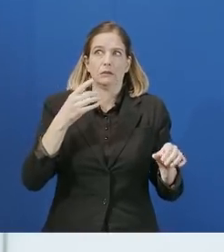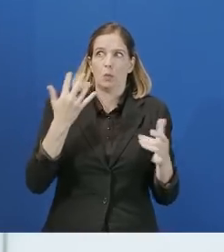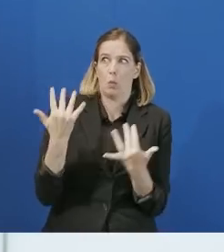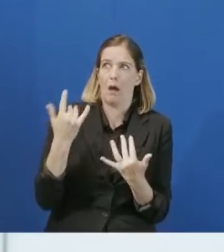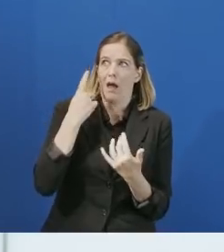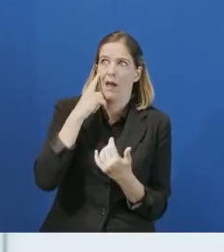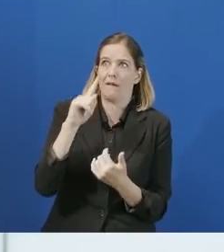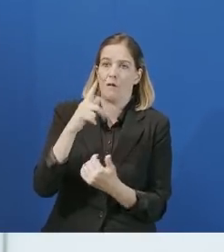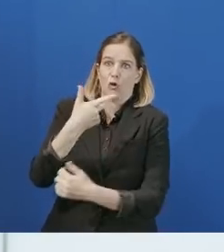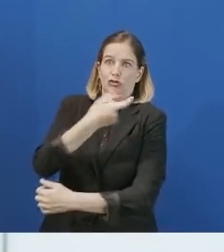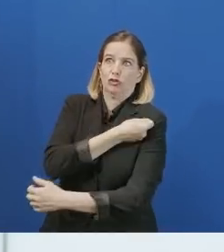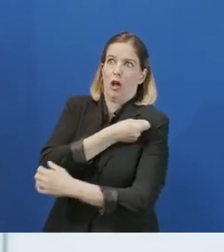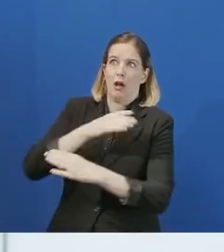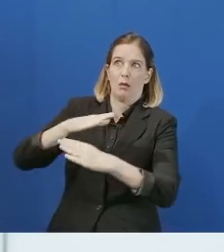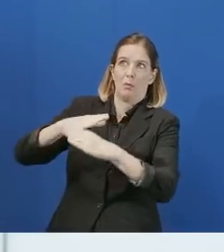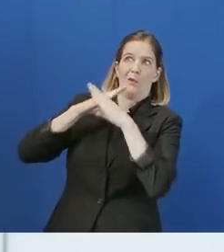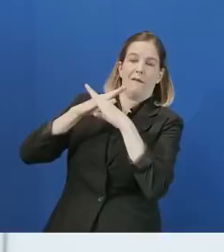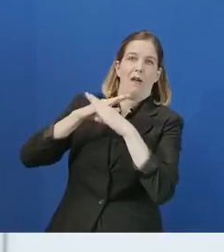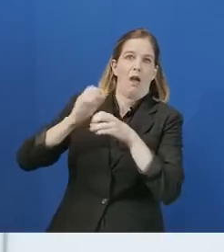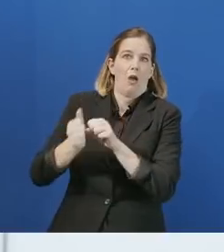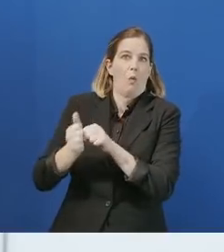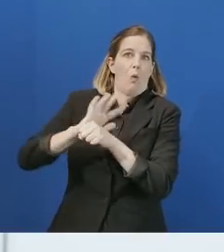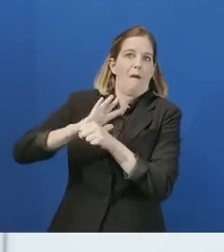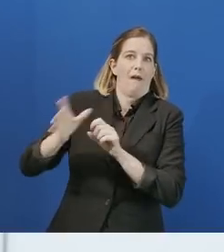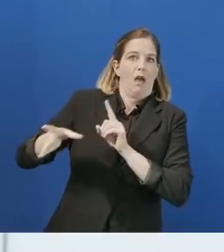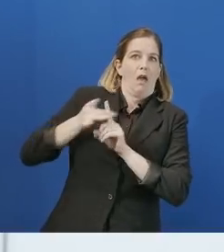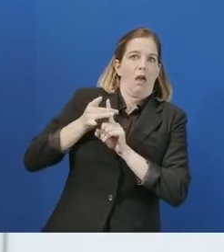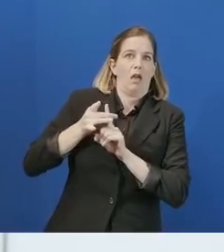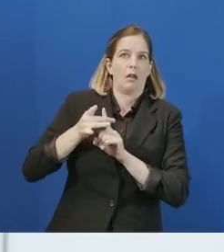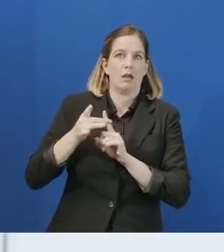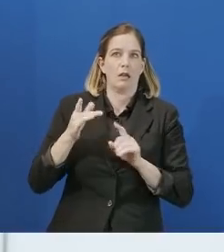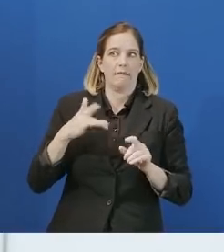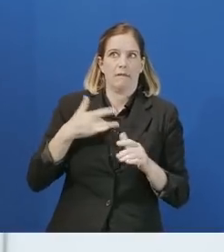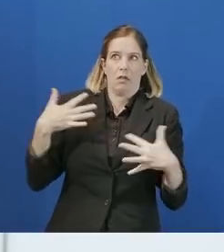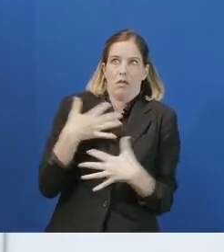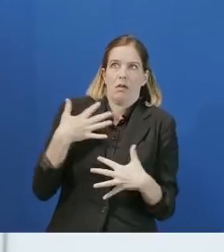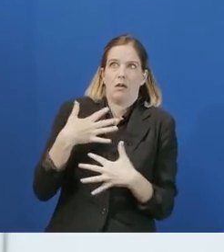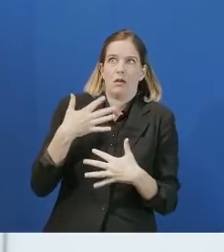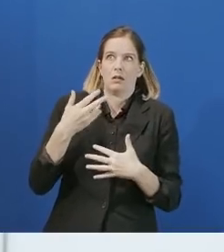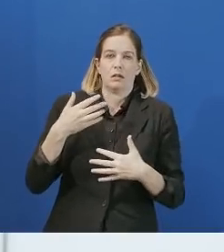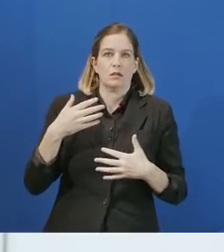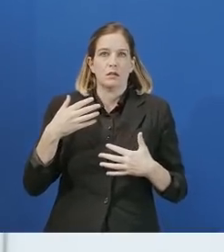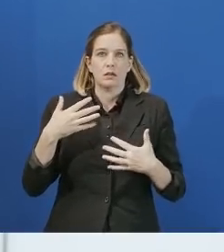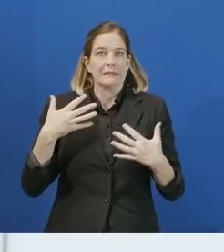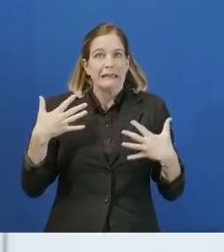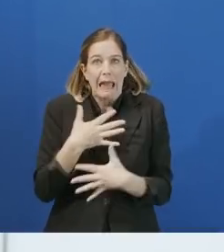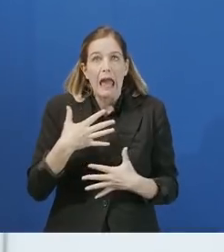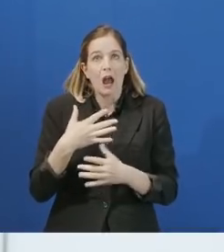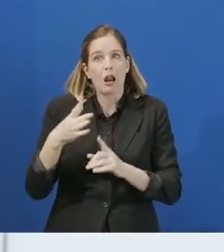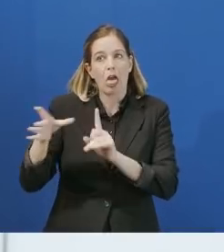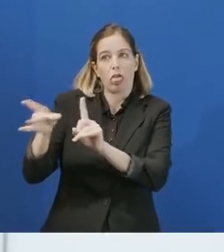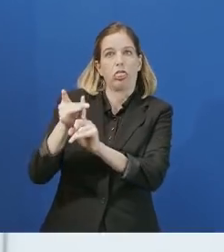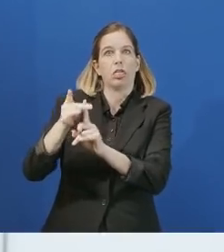are concerned, and they are very scared of contracting COVID. And he said, and then there's a